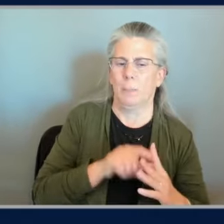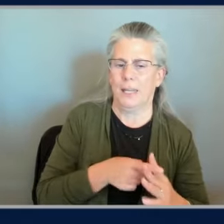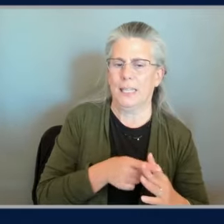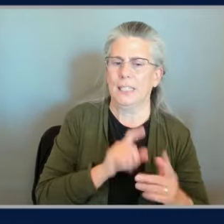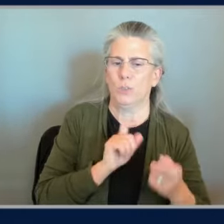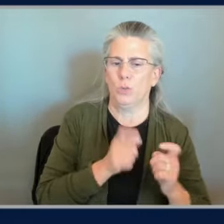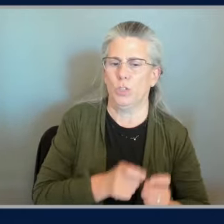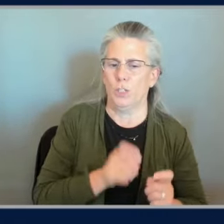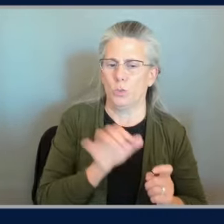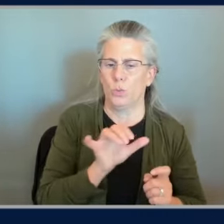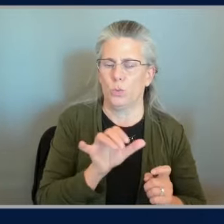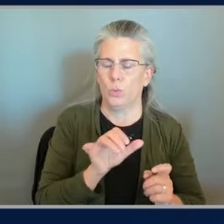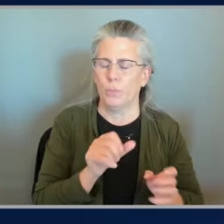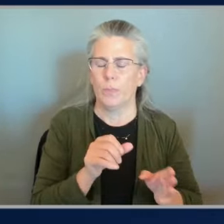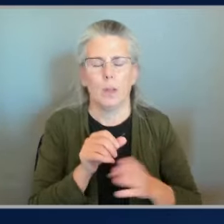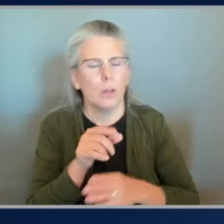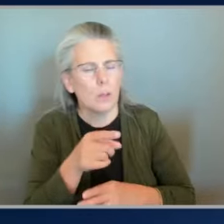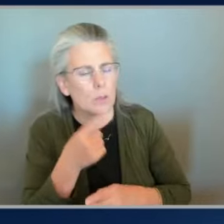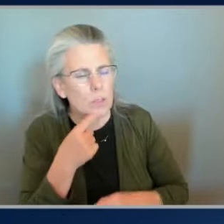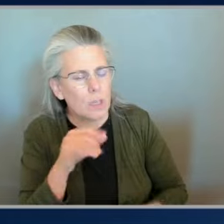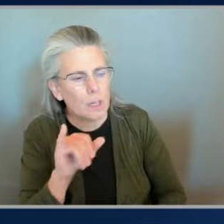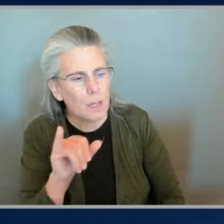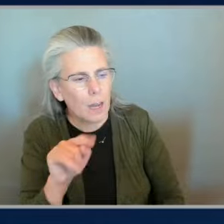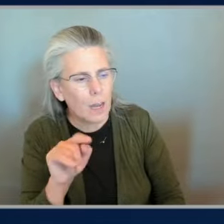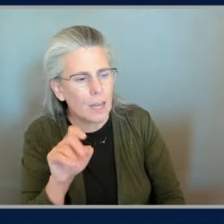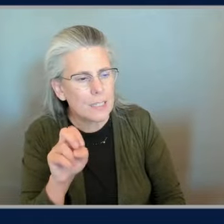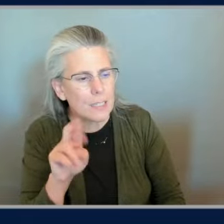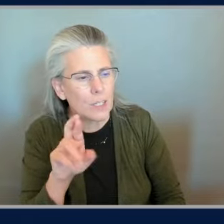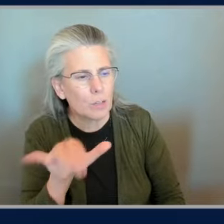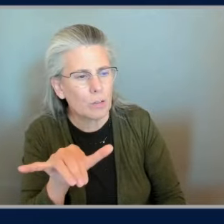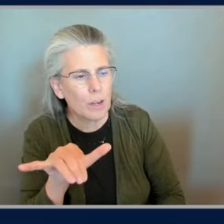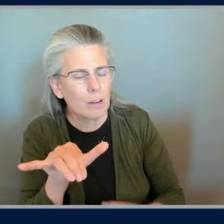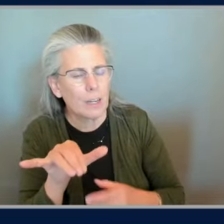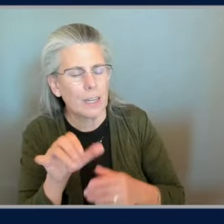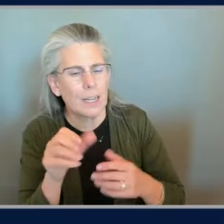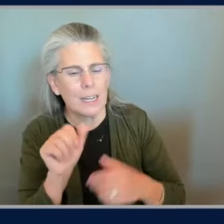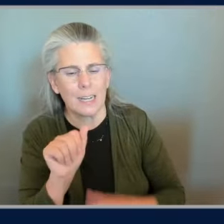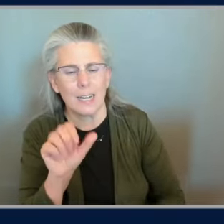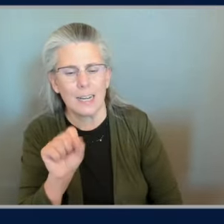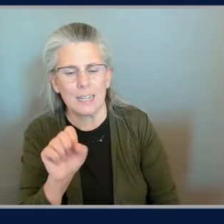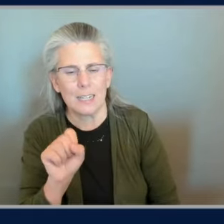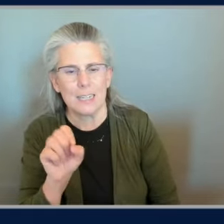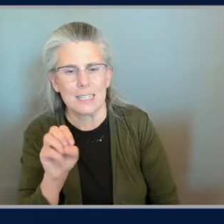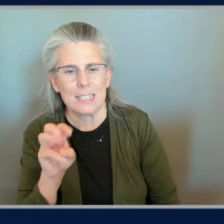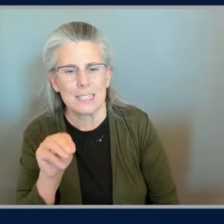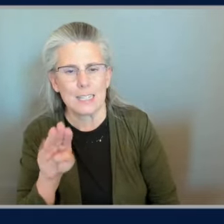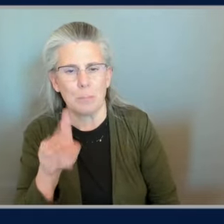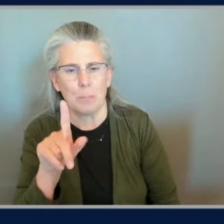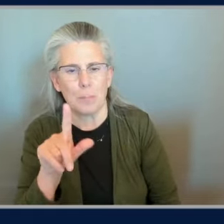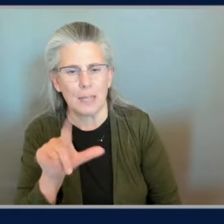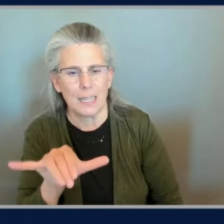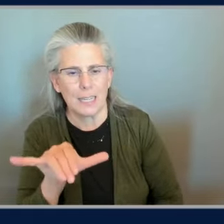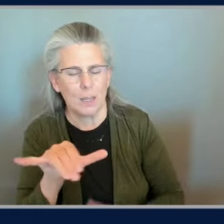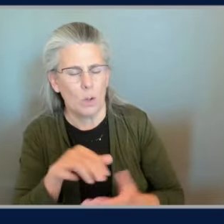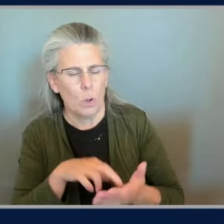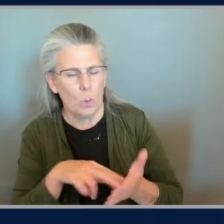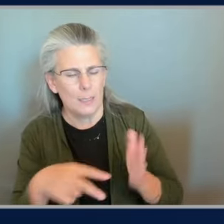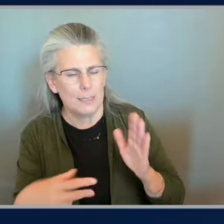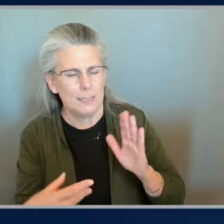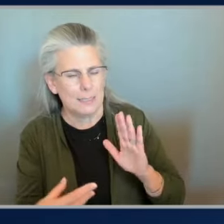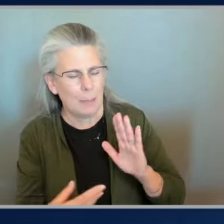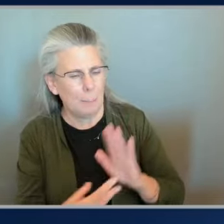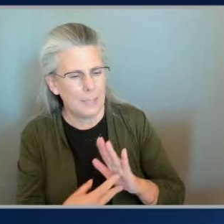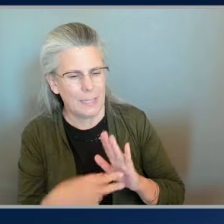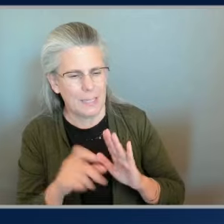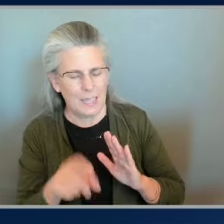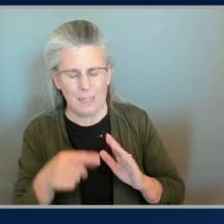had me stuck on that and i was like is that like a new programming language or something it is not it is not can you just break it down for our viewers here like what is the itinerary assembler